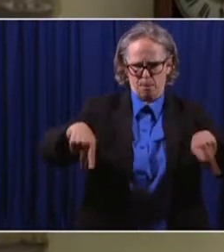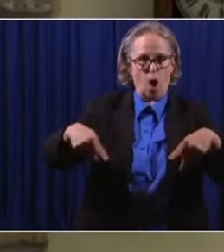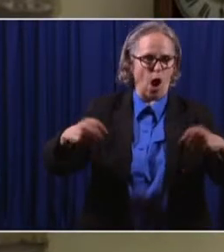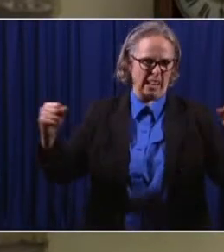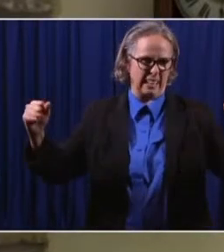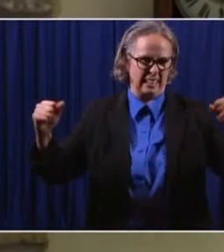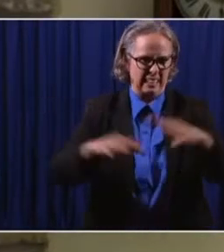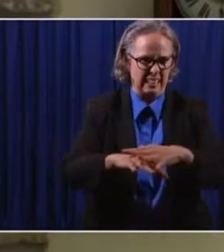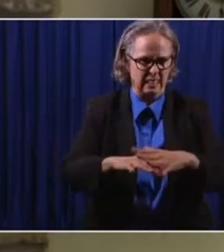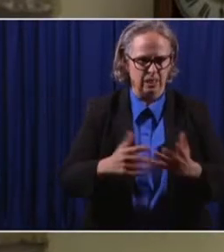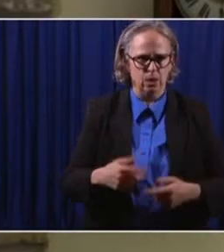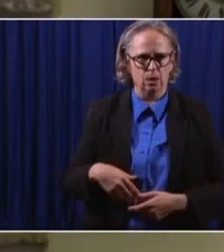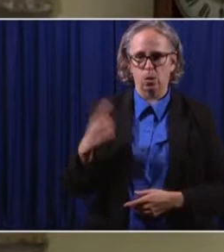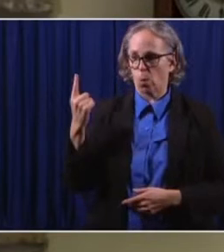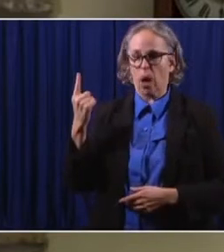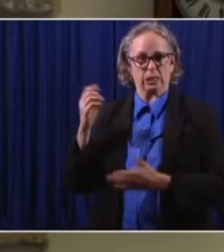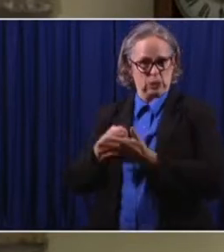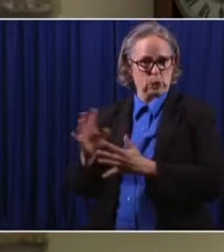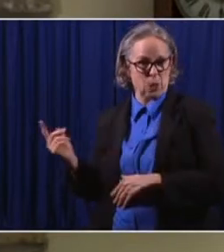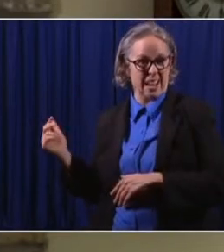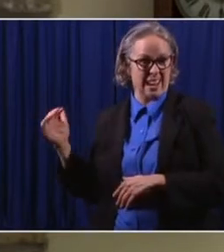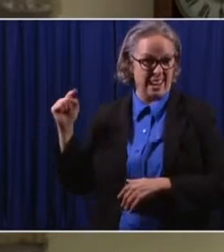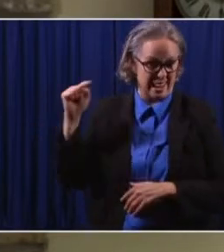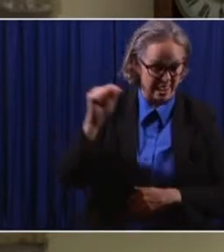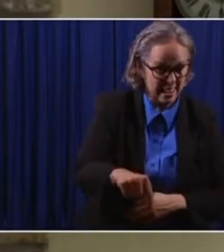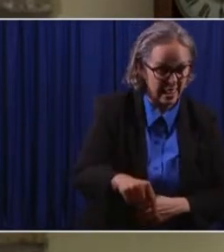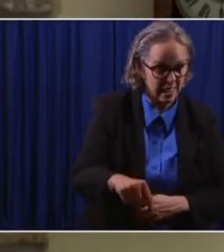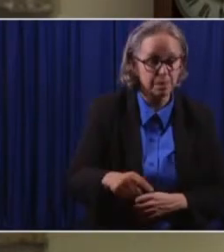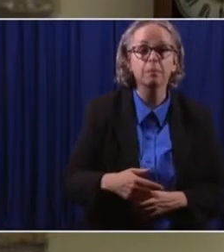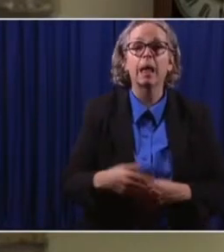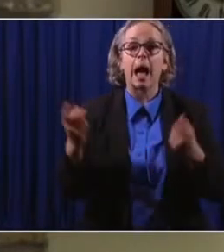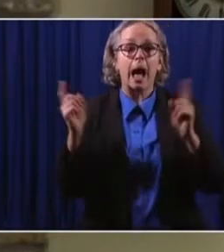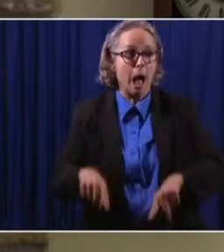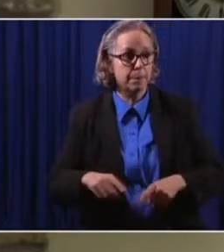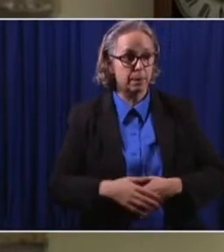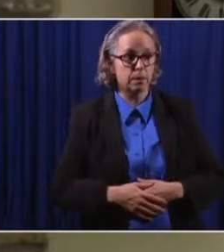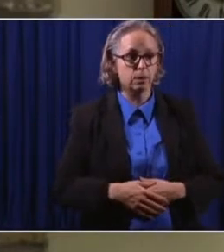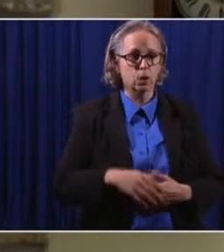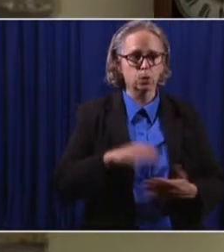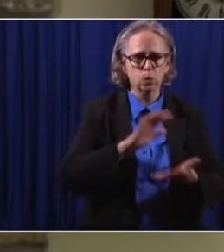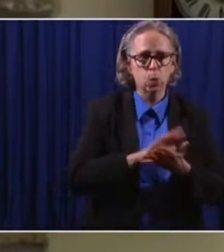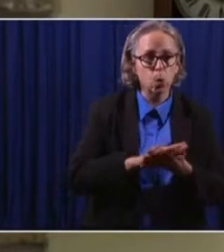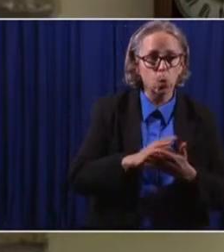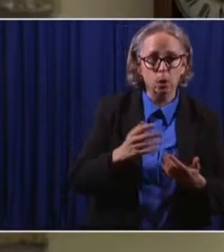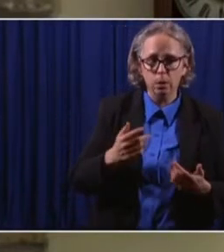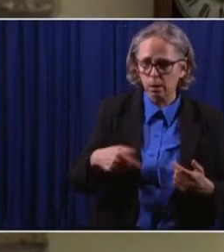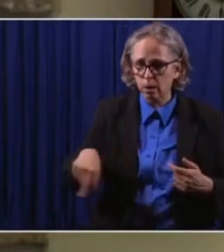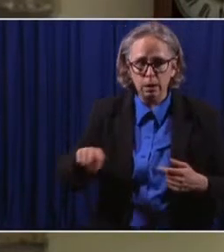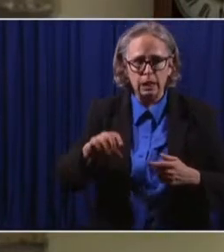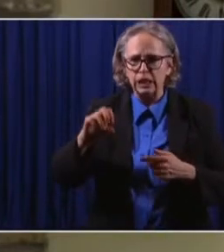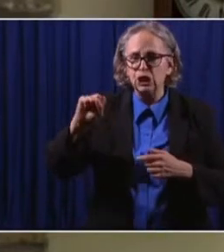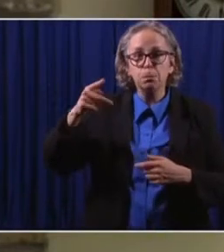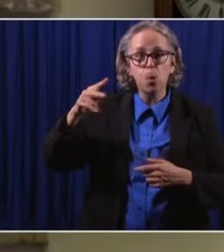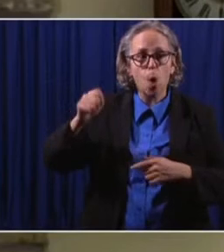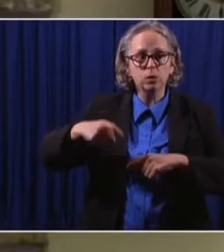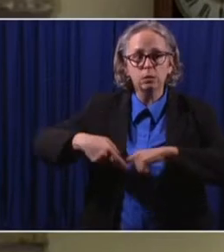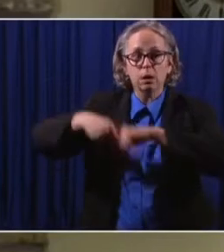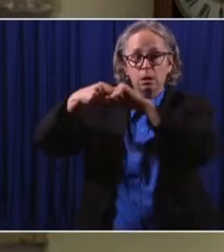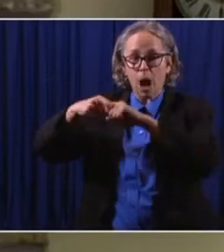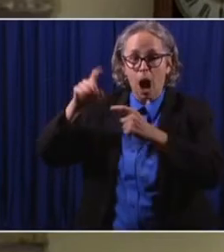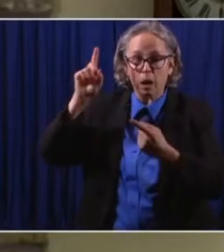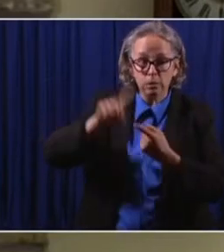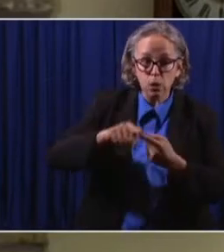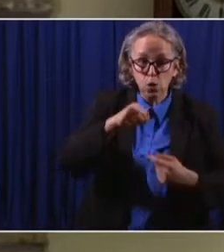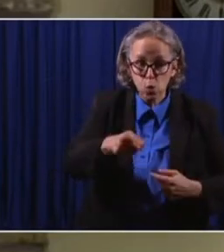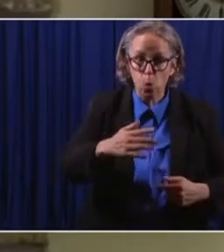halt athletics if those in attendance did not come forward. It was a clear message to everyone in the community. Holding or